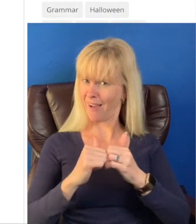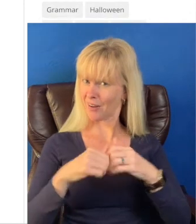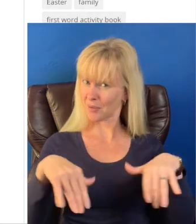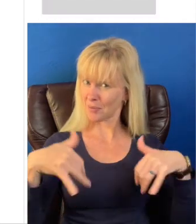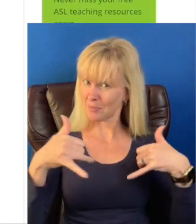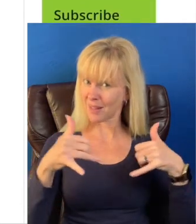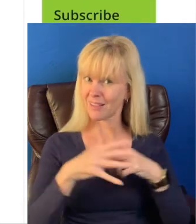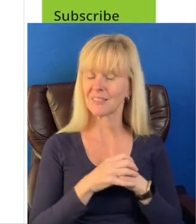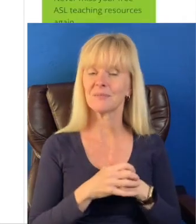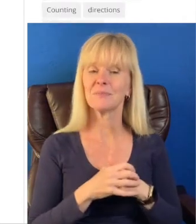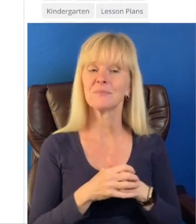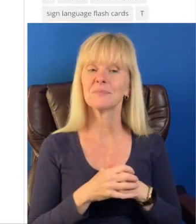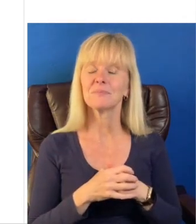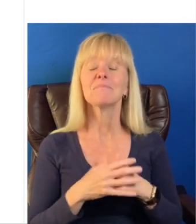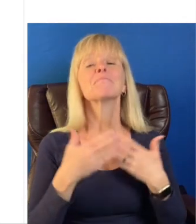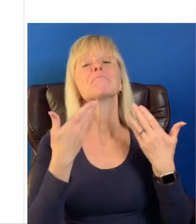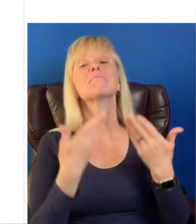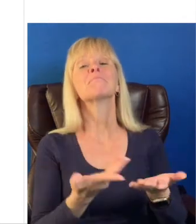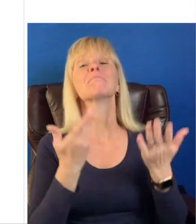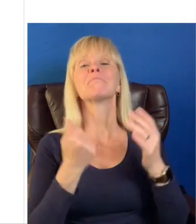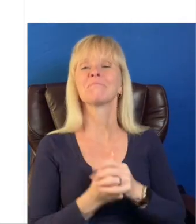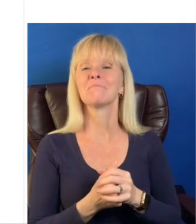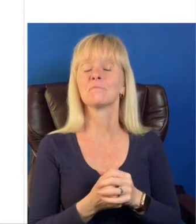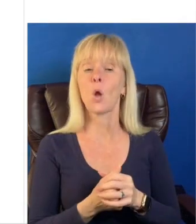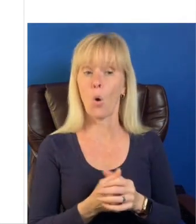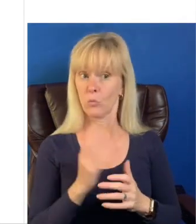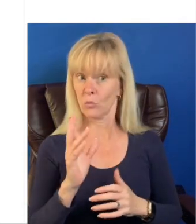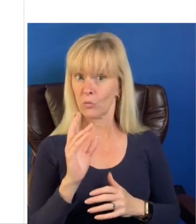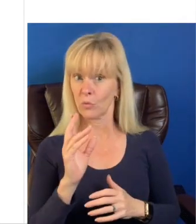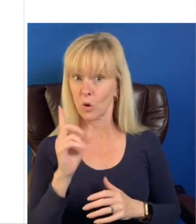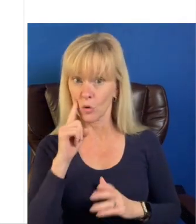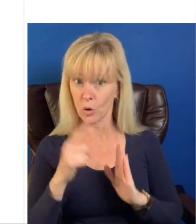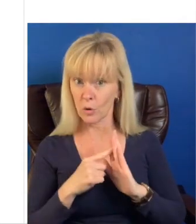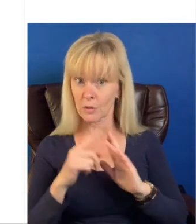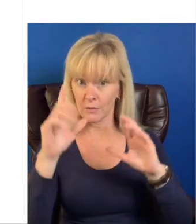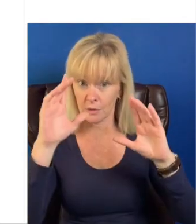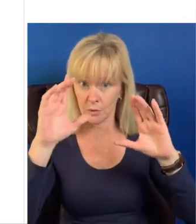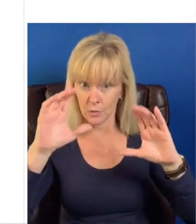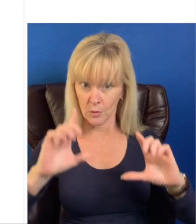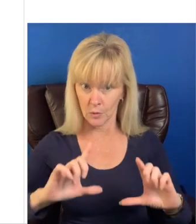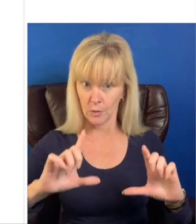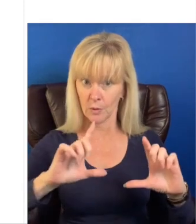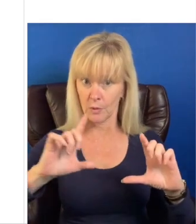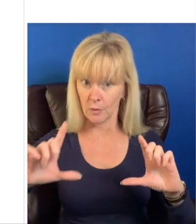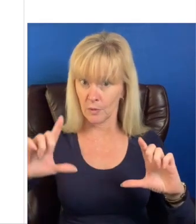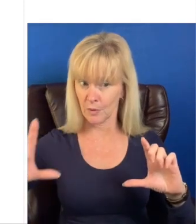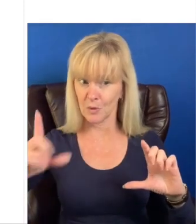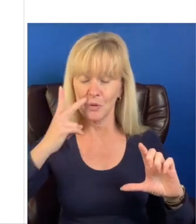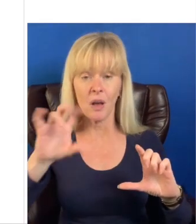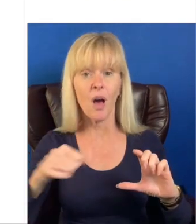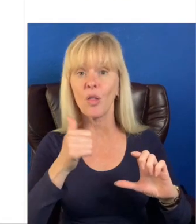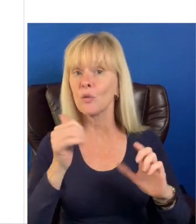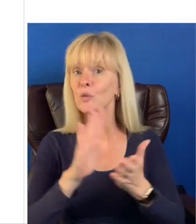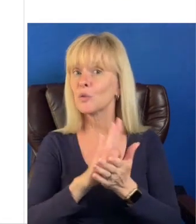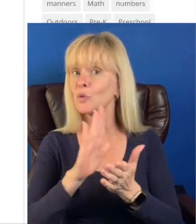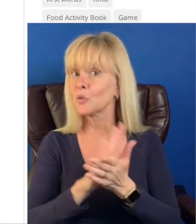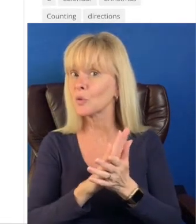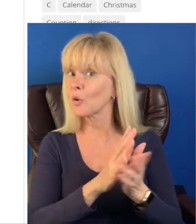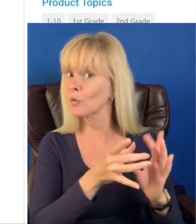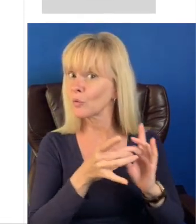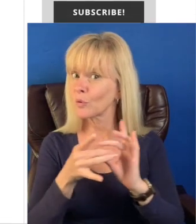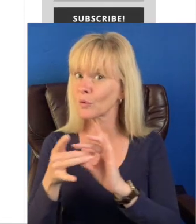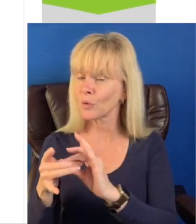it. Okay, well there you go. And while you're there, you might see some other school-related items that you can use during this